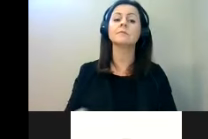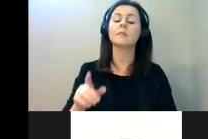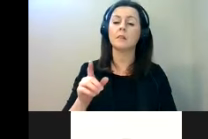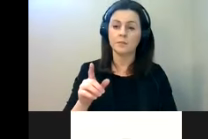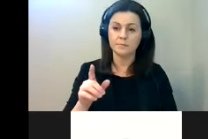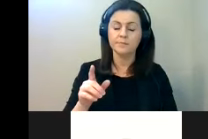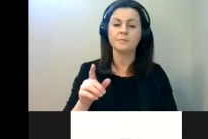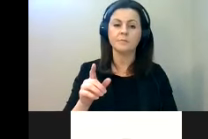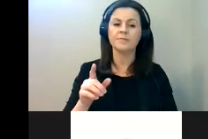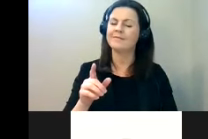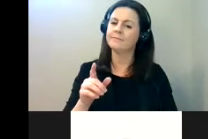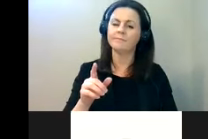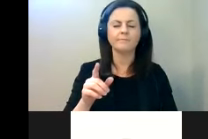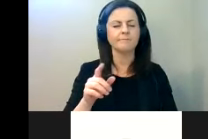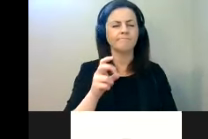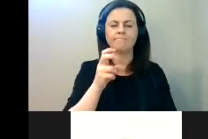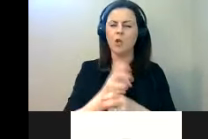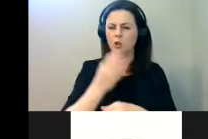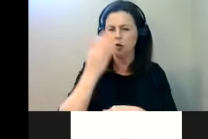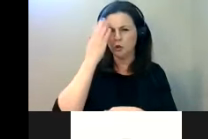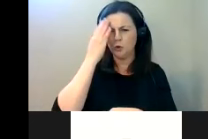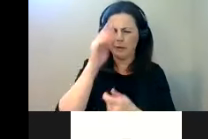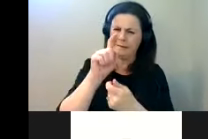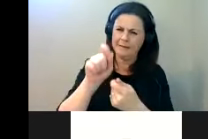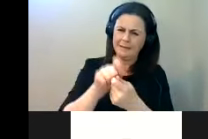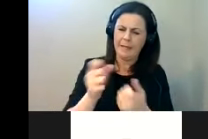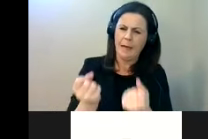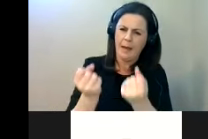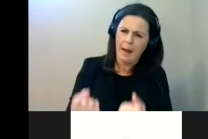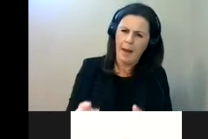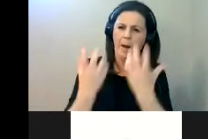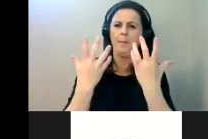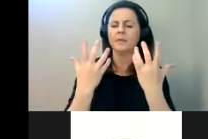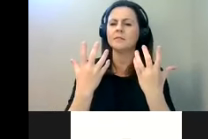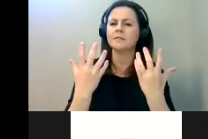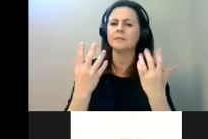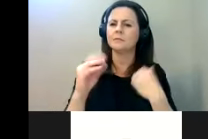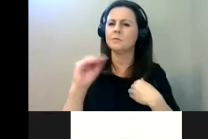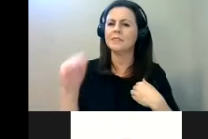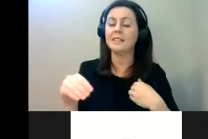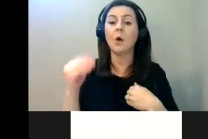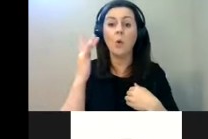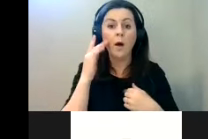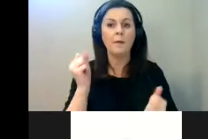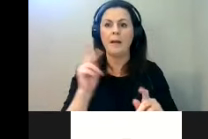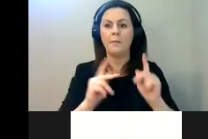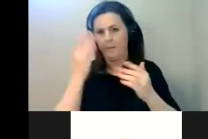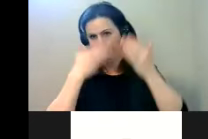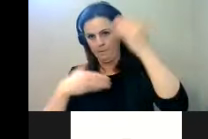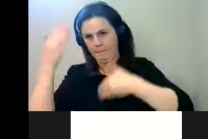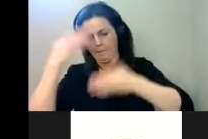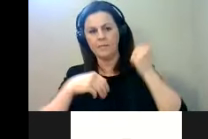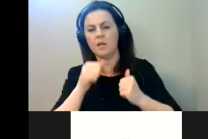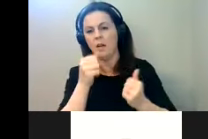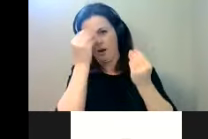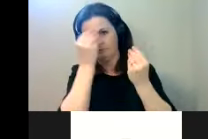to actually estimate the prevalence and incidence of elder abuse because of underreporting. Our